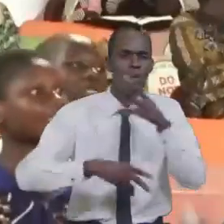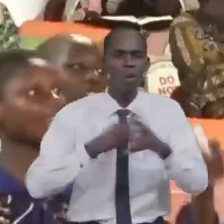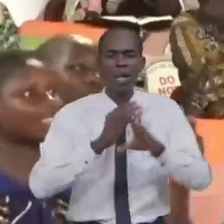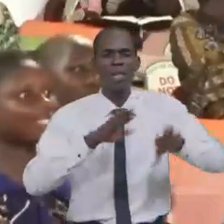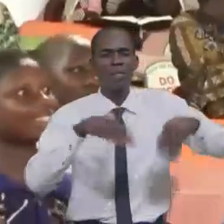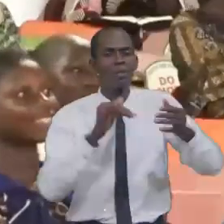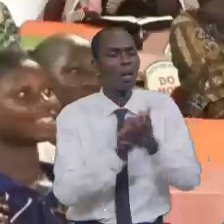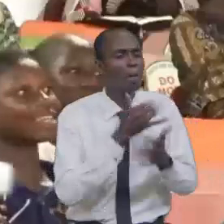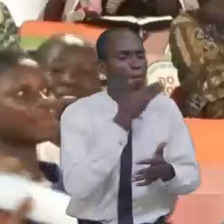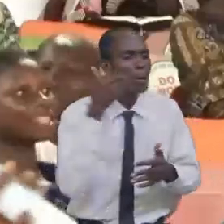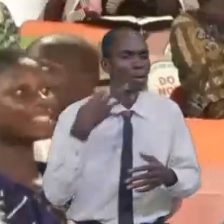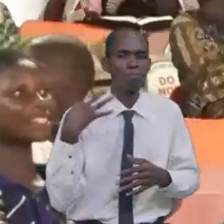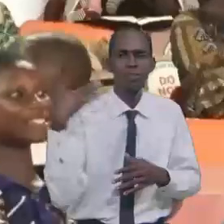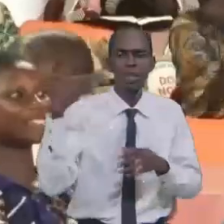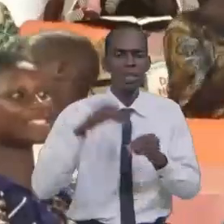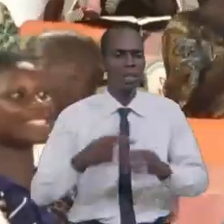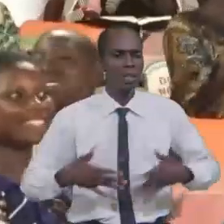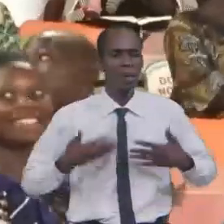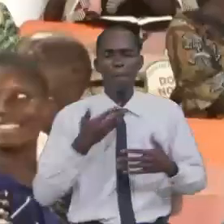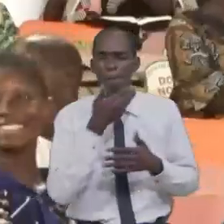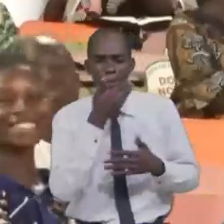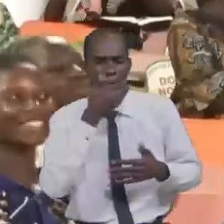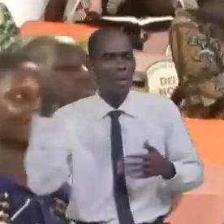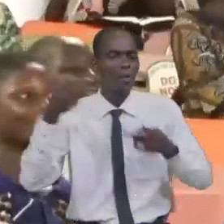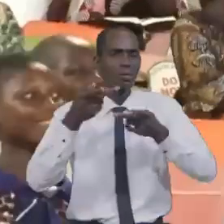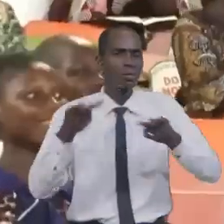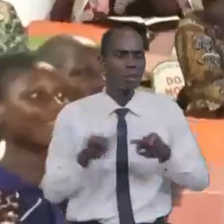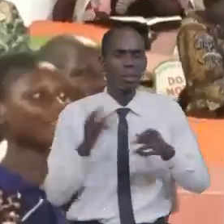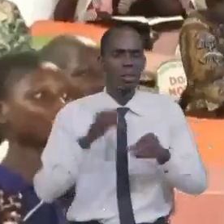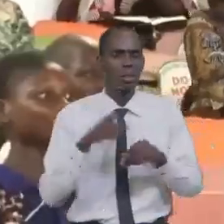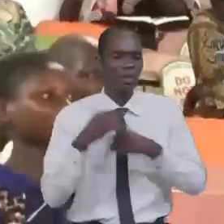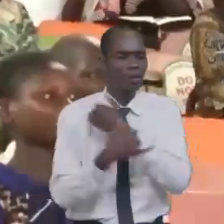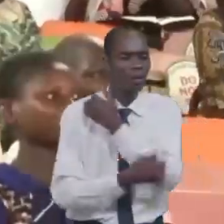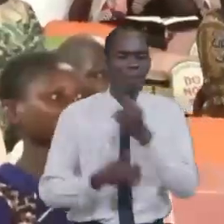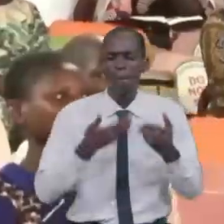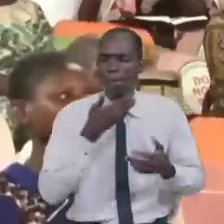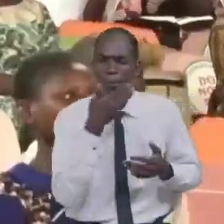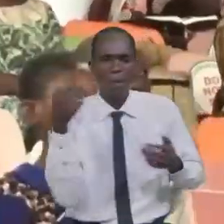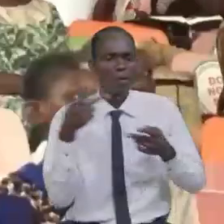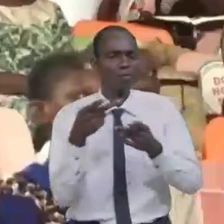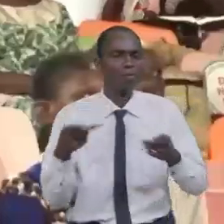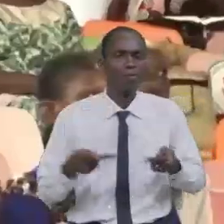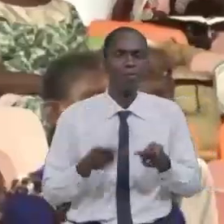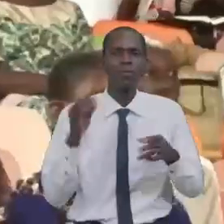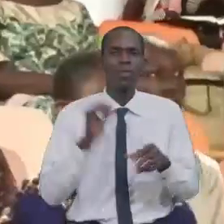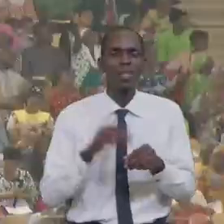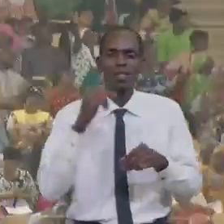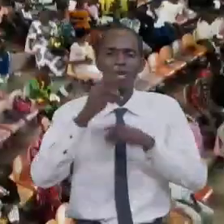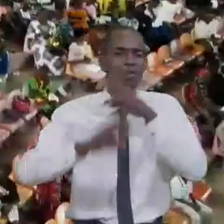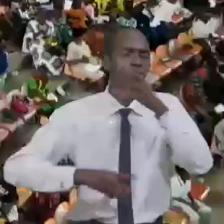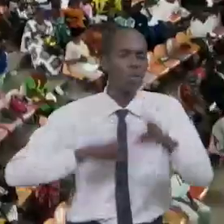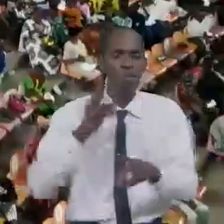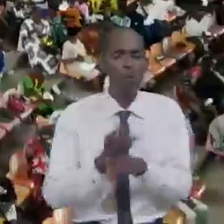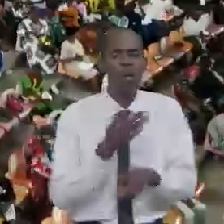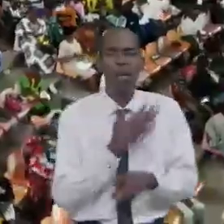position in life and give him the best position in his country and give him the best position in the universe. And God